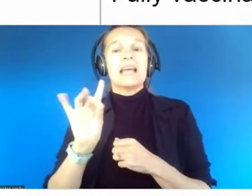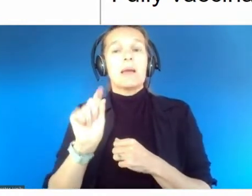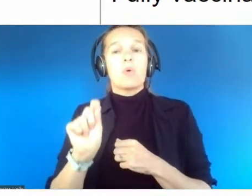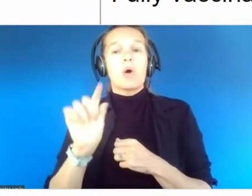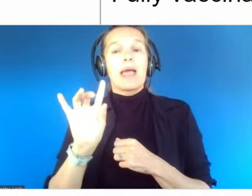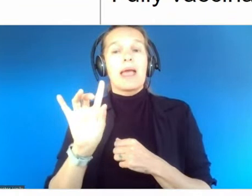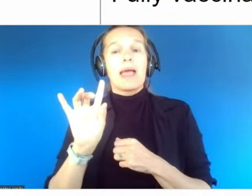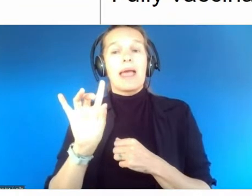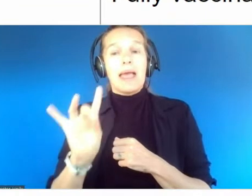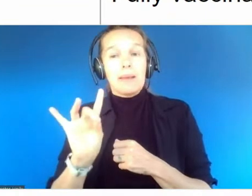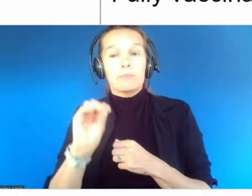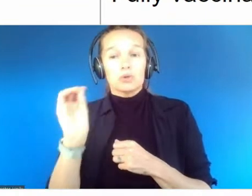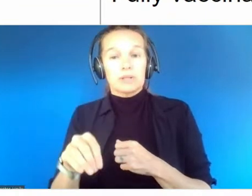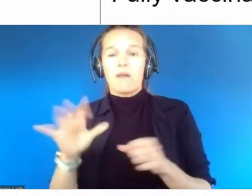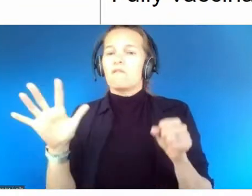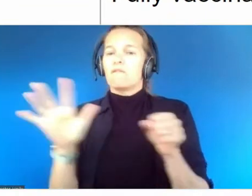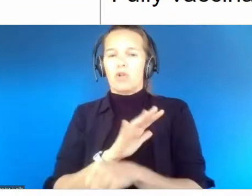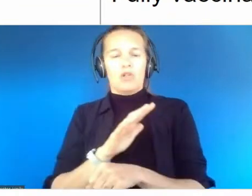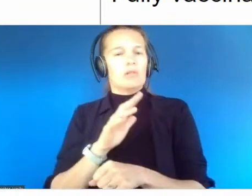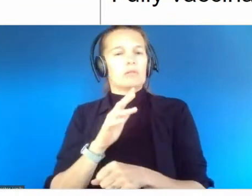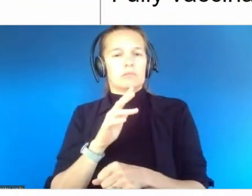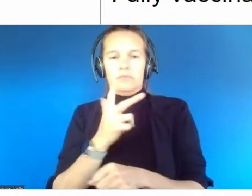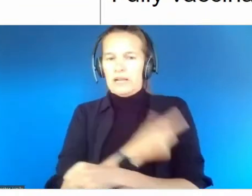68.8% of our citizens are fully vaccinated.